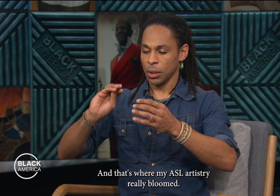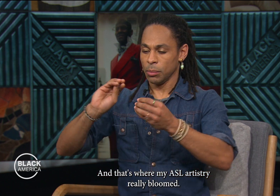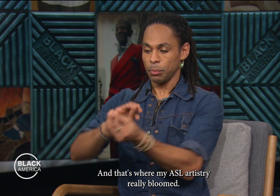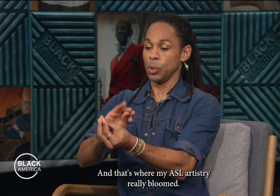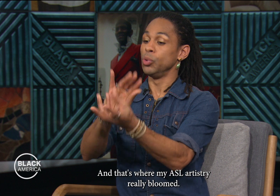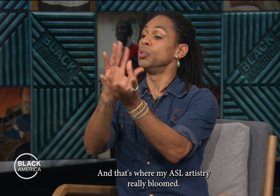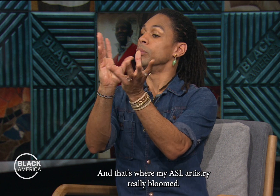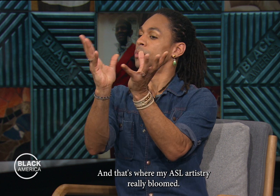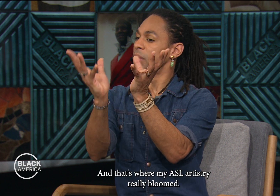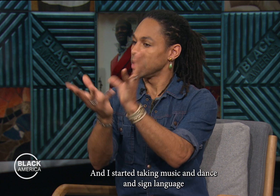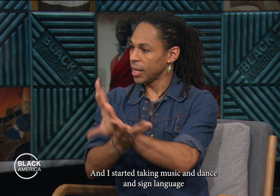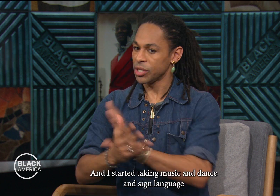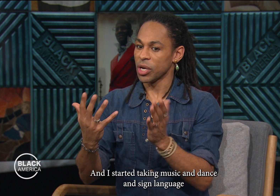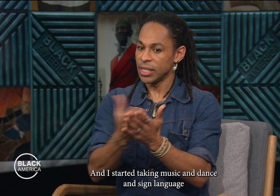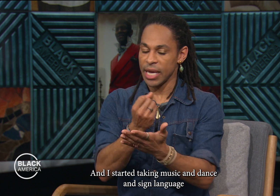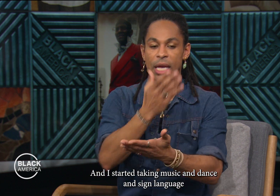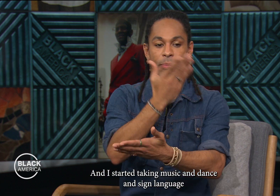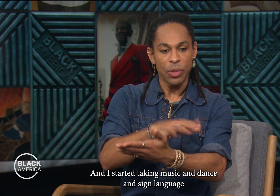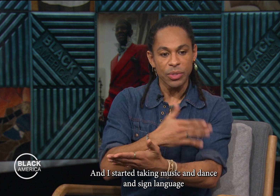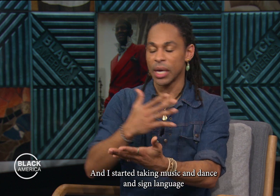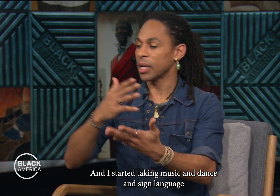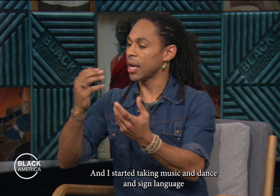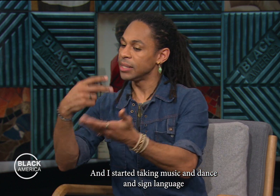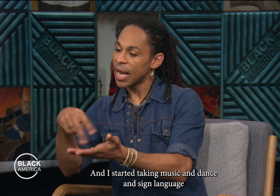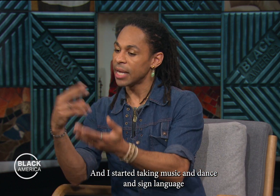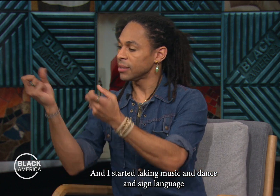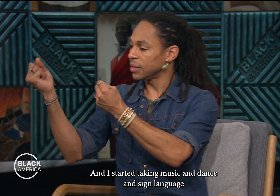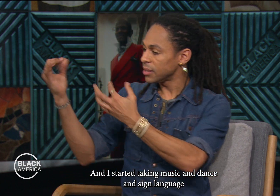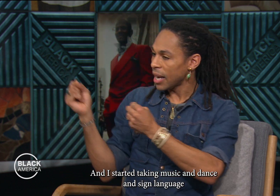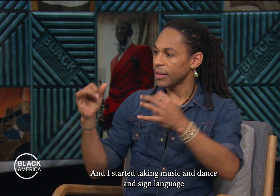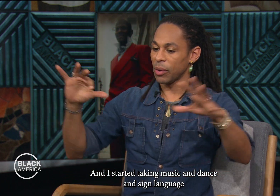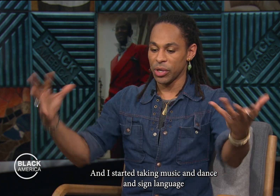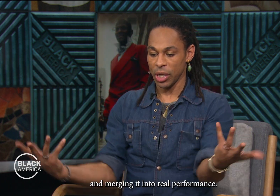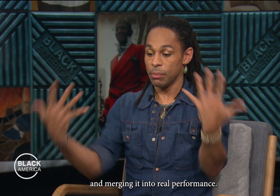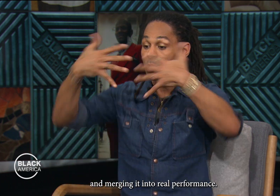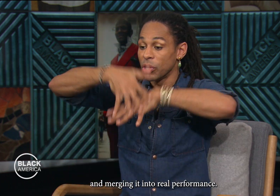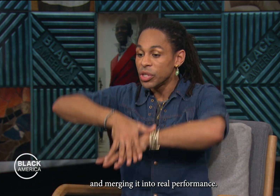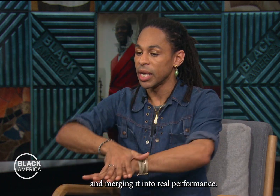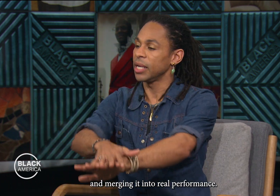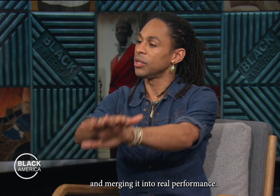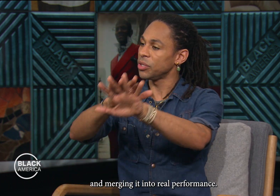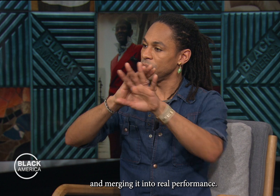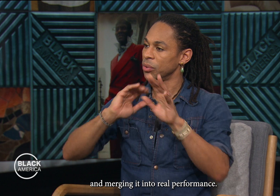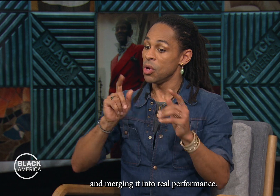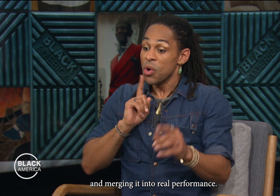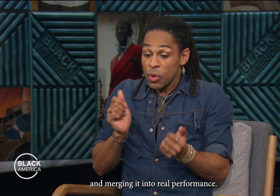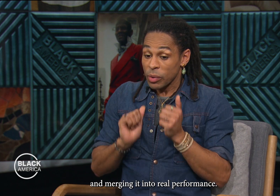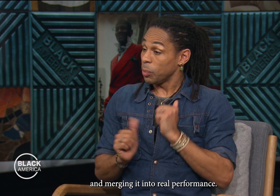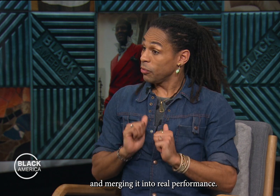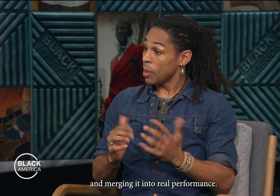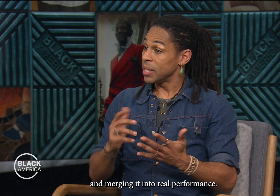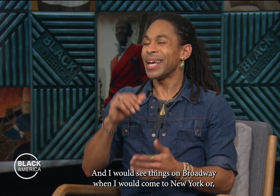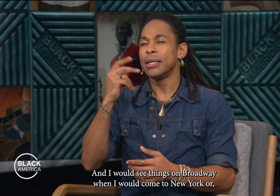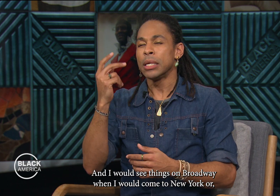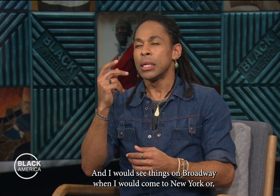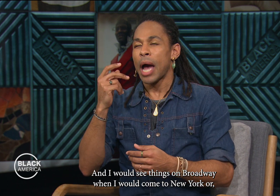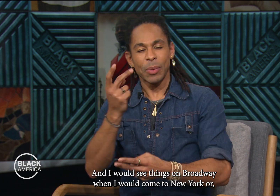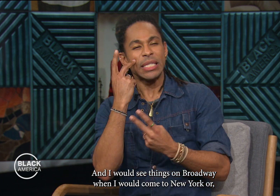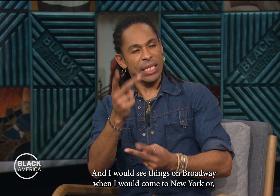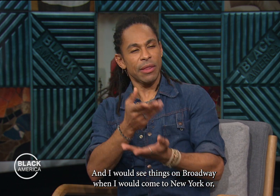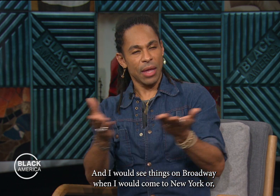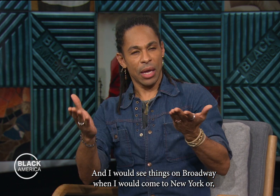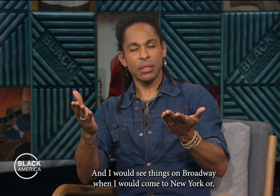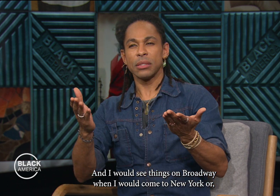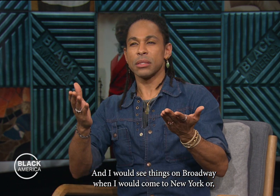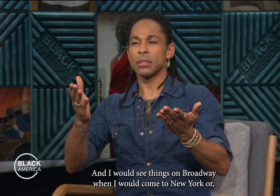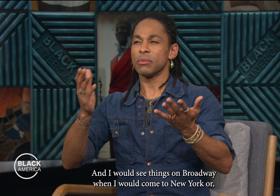really bloomed. And I started taking music and dance and sign language and merging it into real performance. And I would